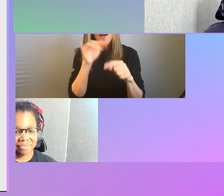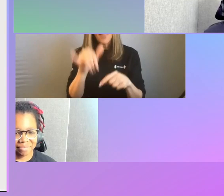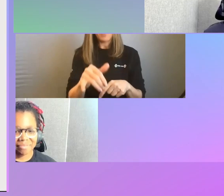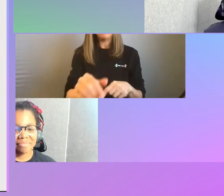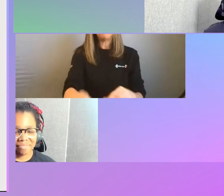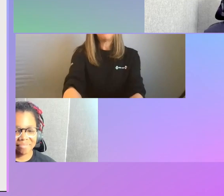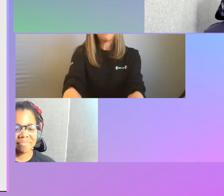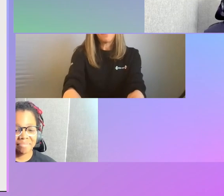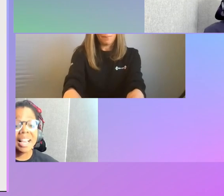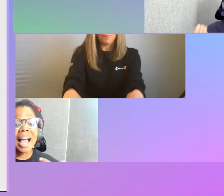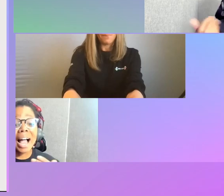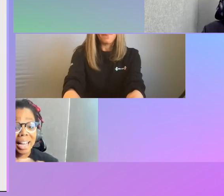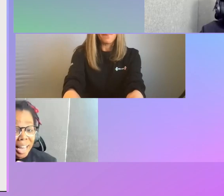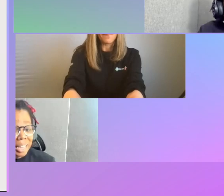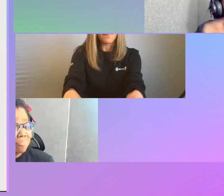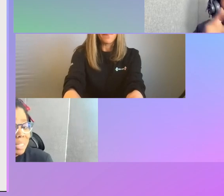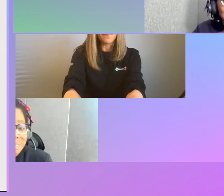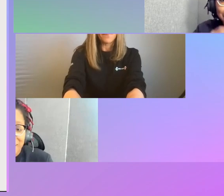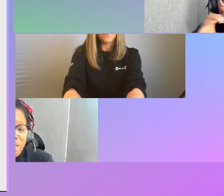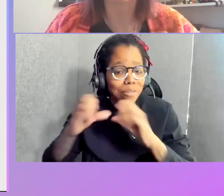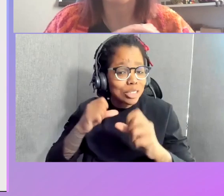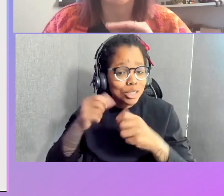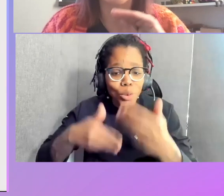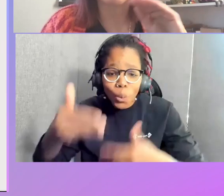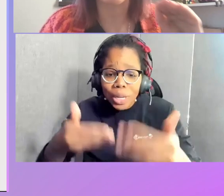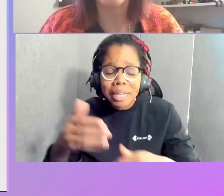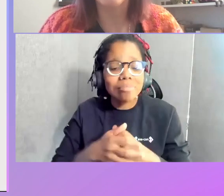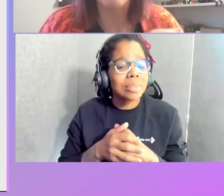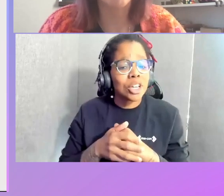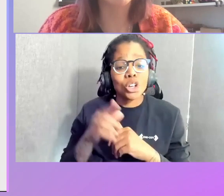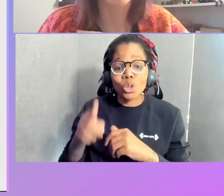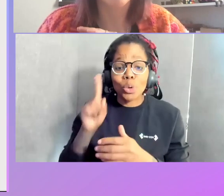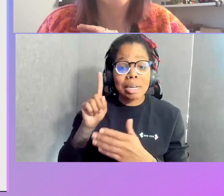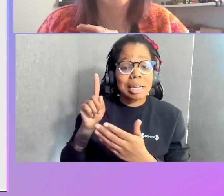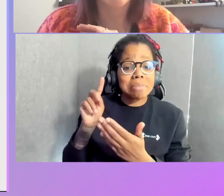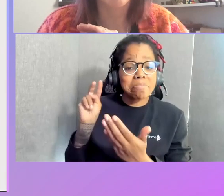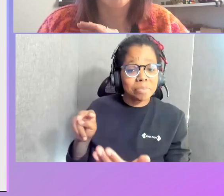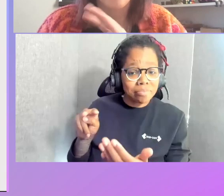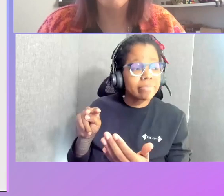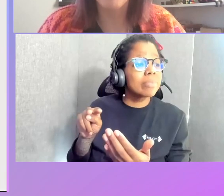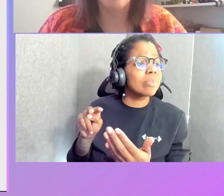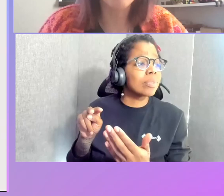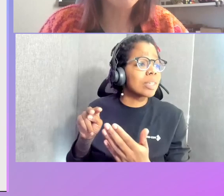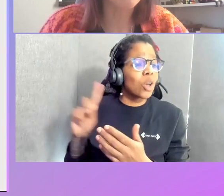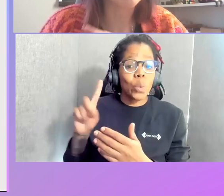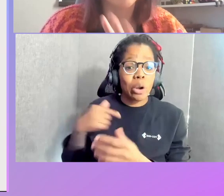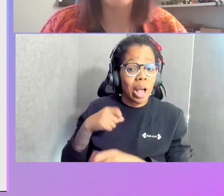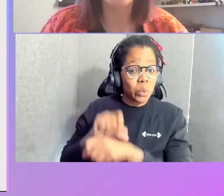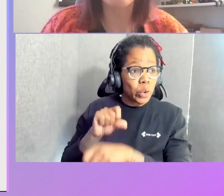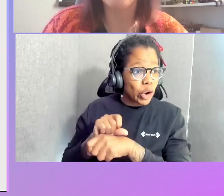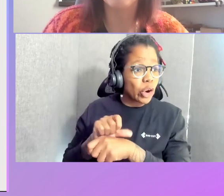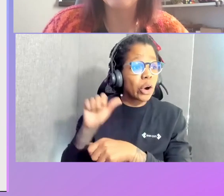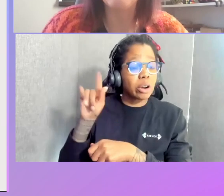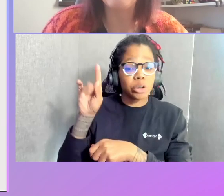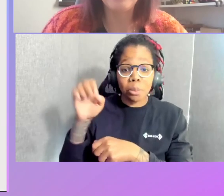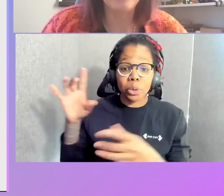And again, let's keep this conversation going. So you can check out where I work. You can connect